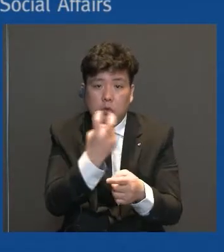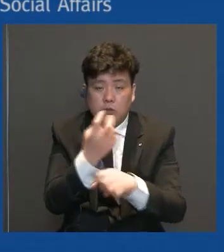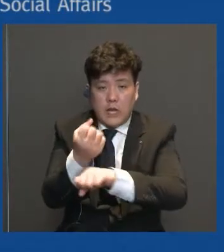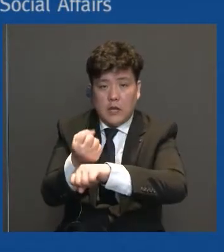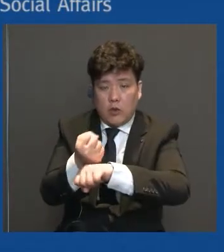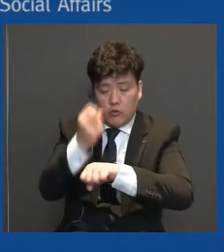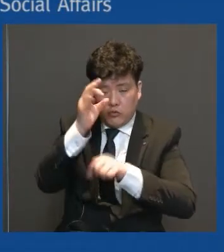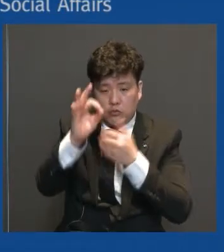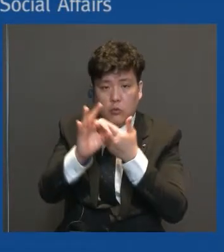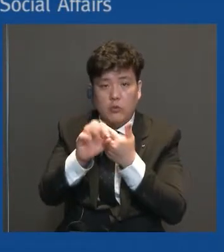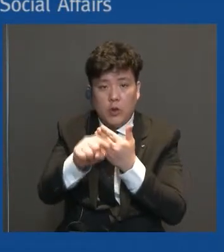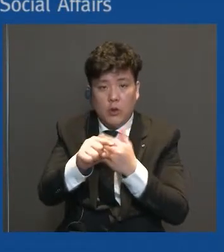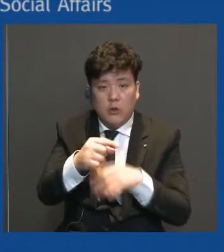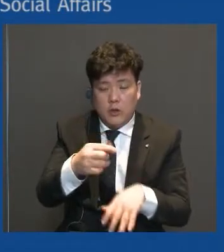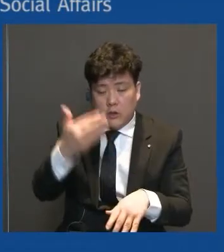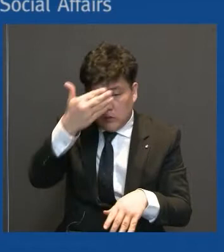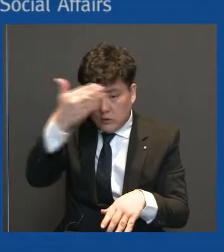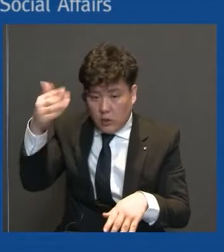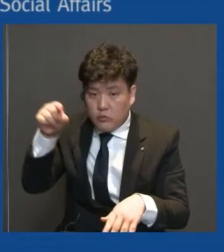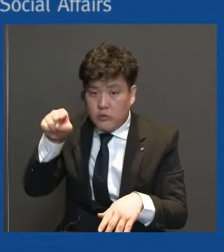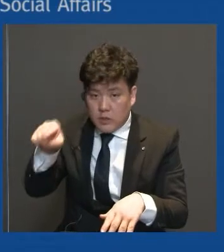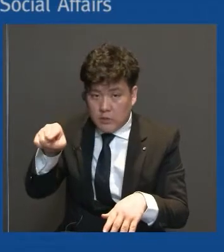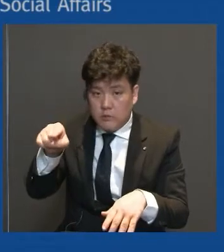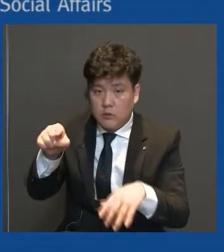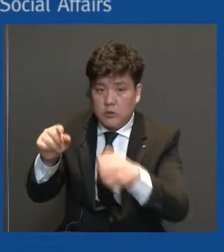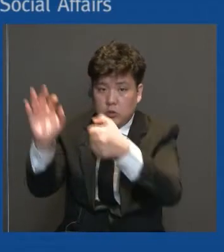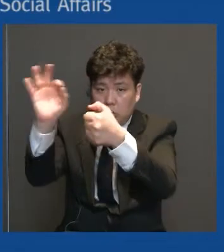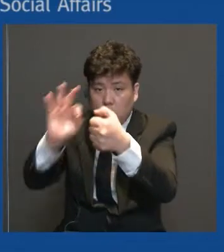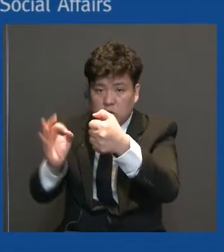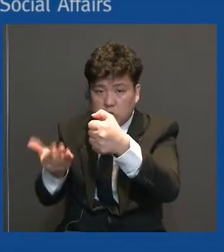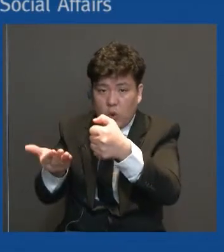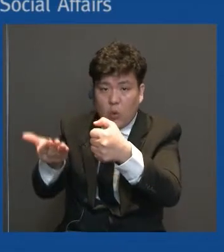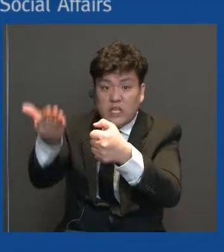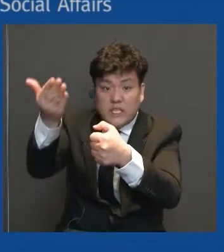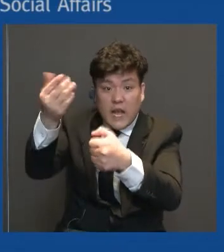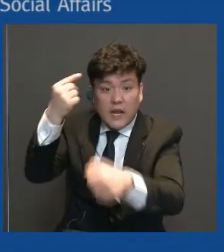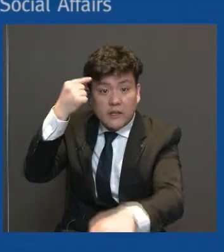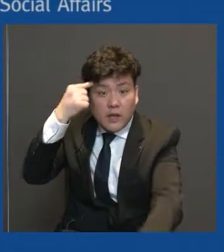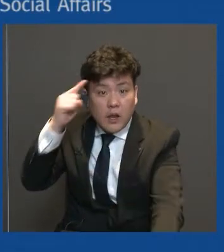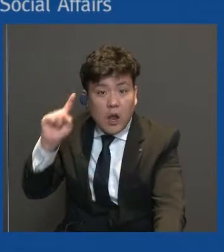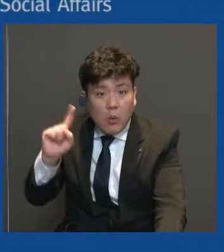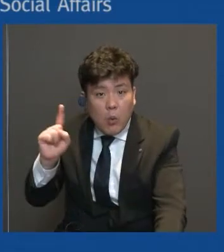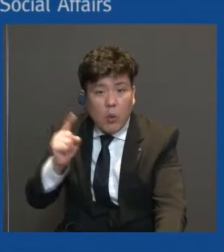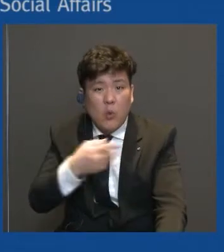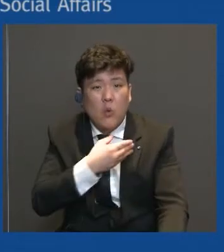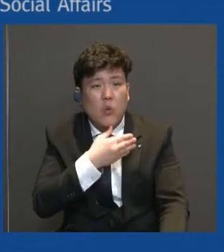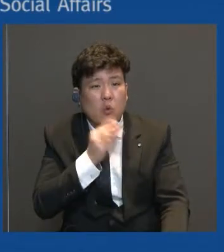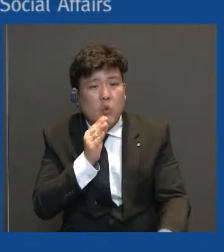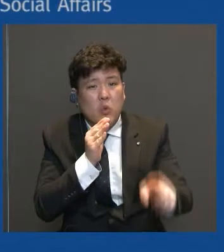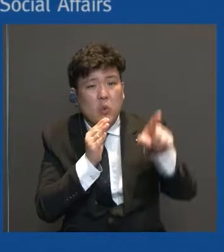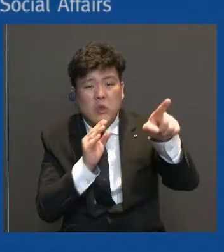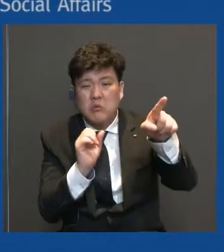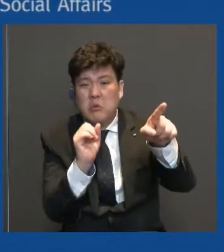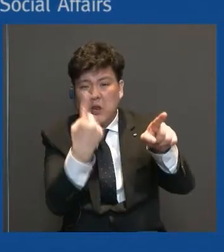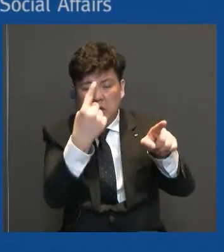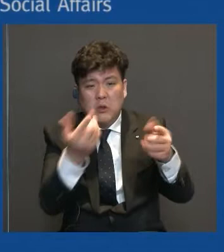job opportunities and have greater work burden due to older workers.